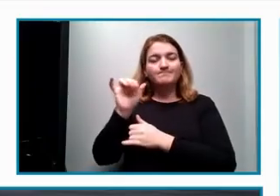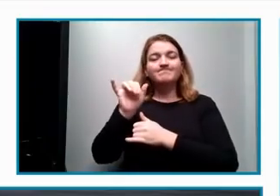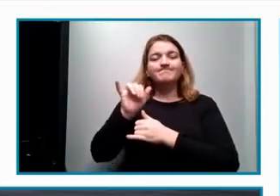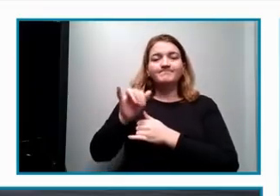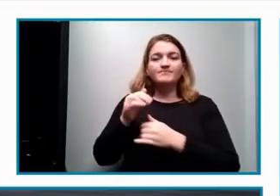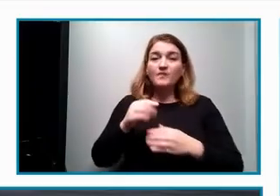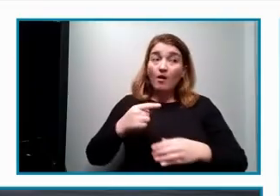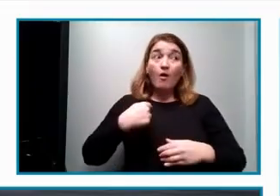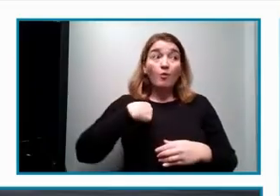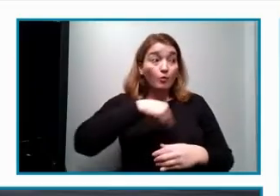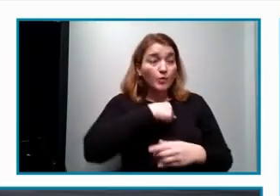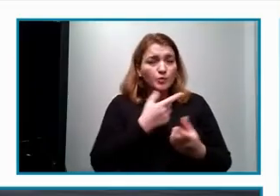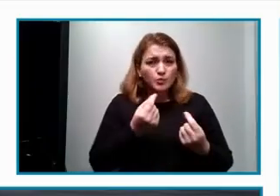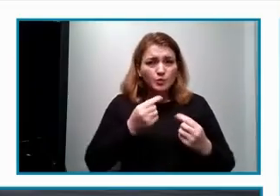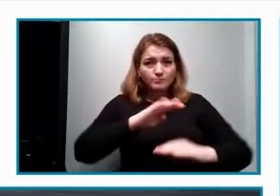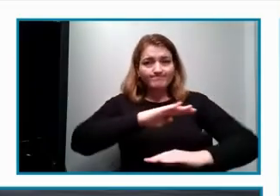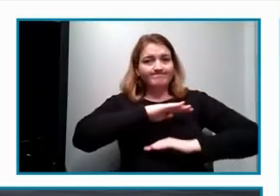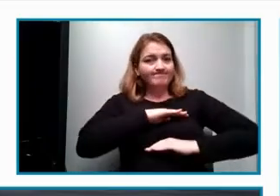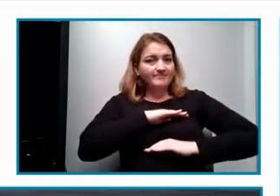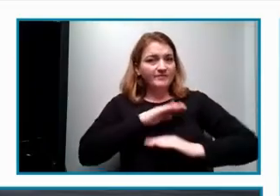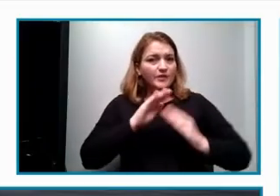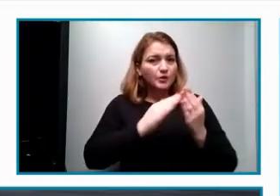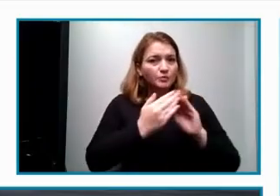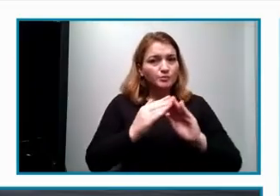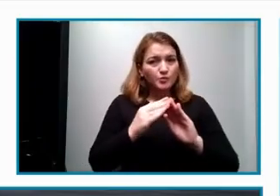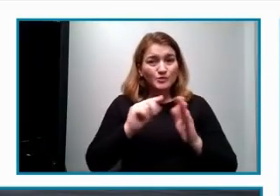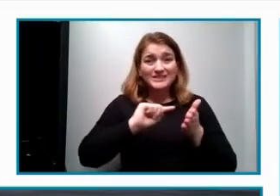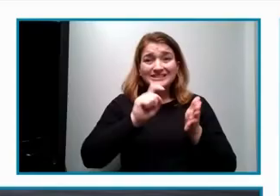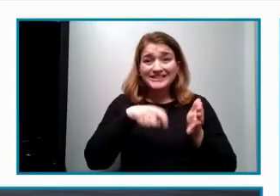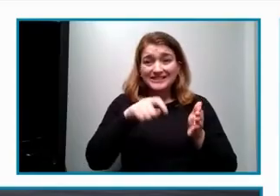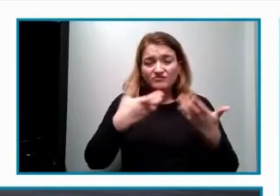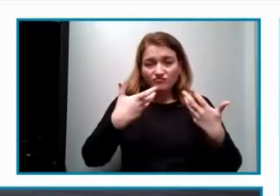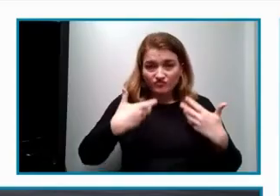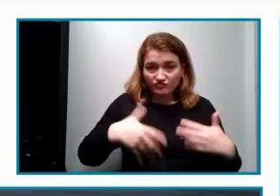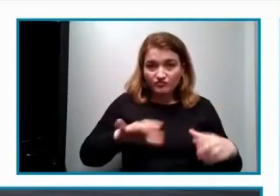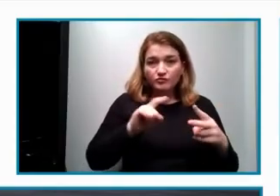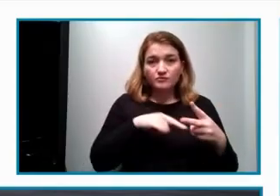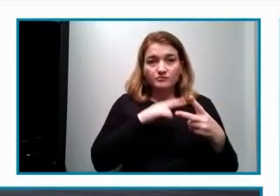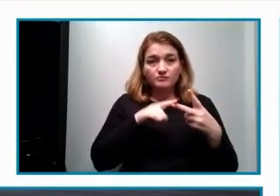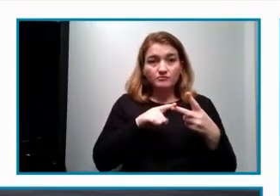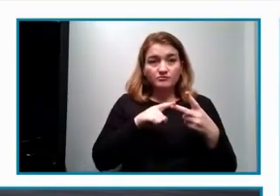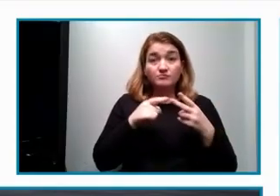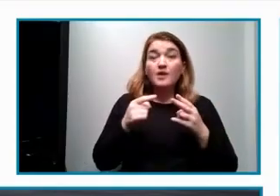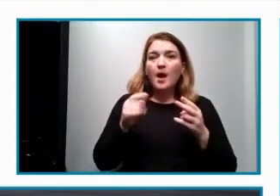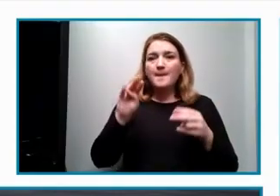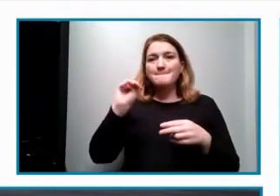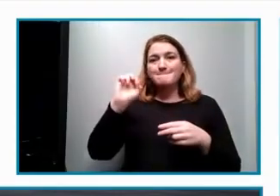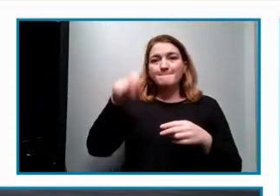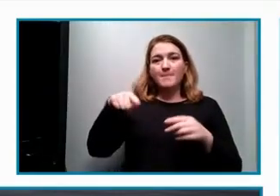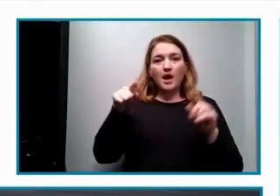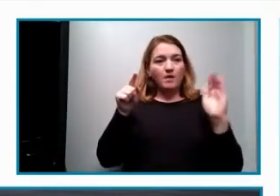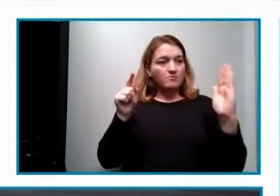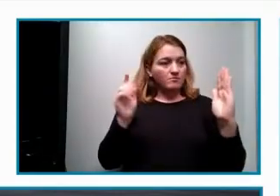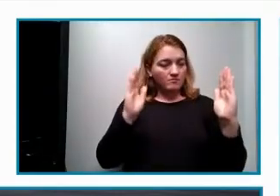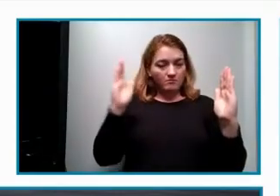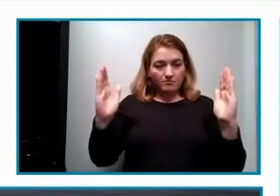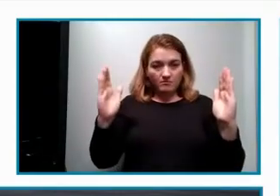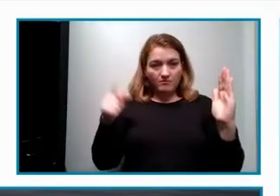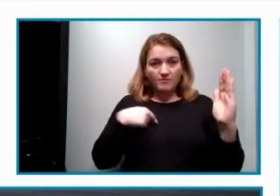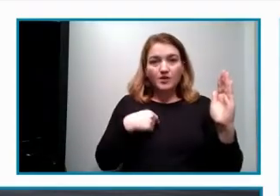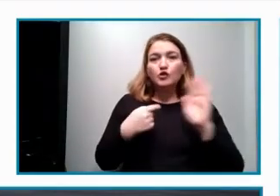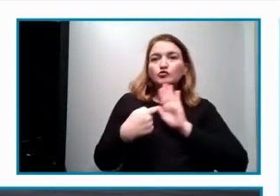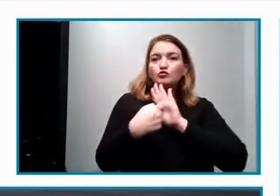need and your program has a purpose. They act as a program map, communicating your purpose externally